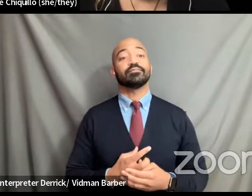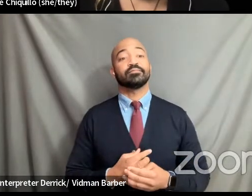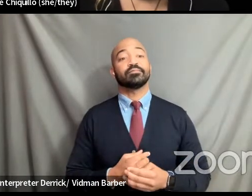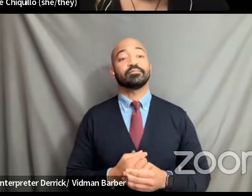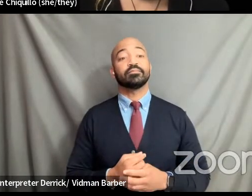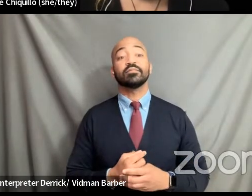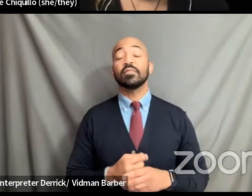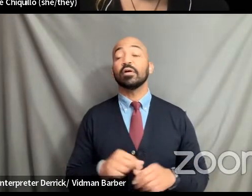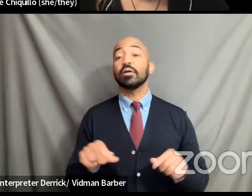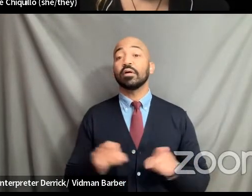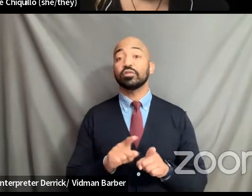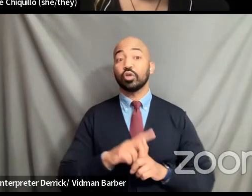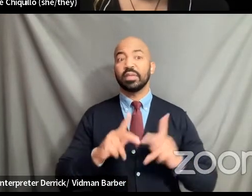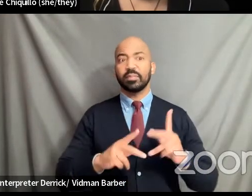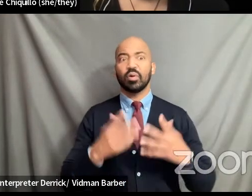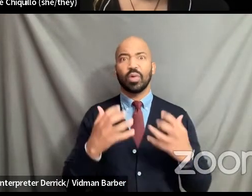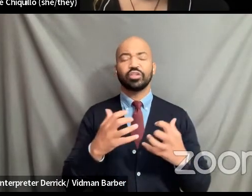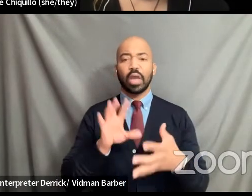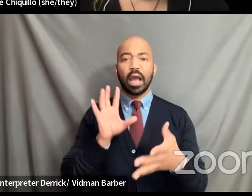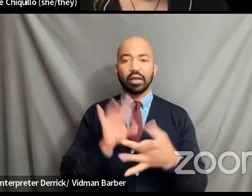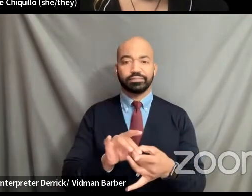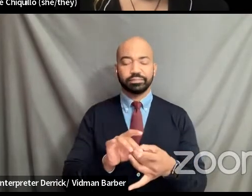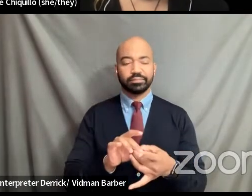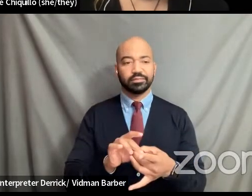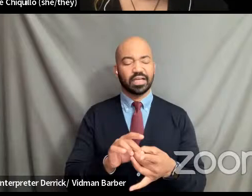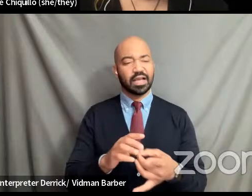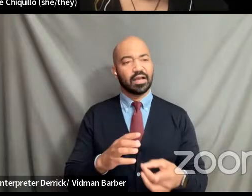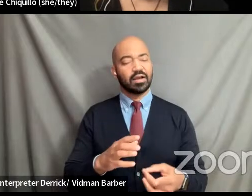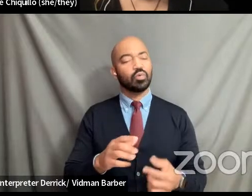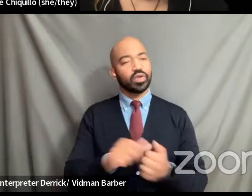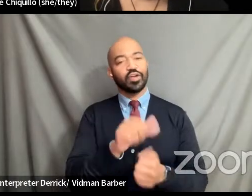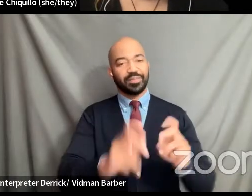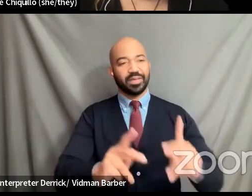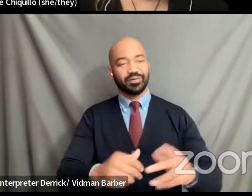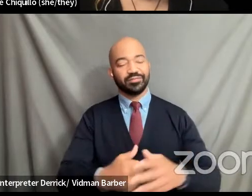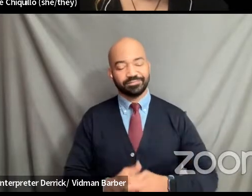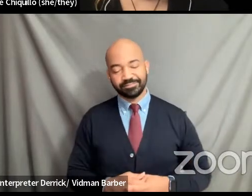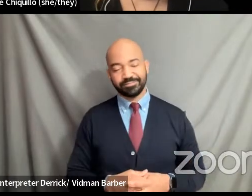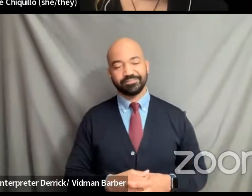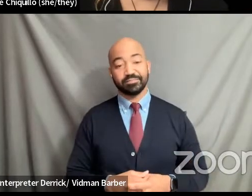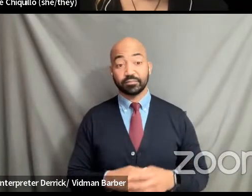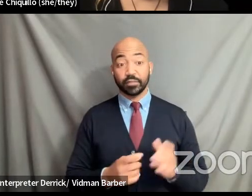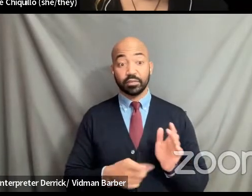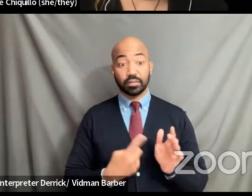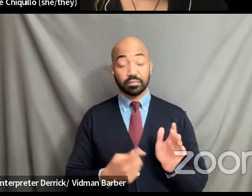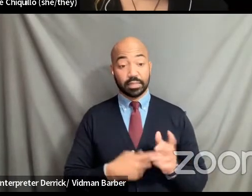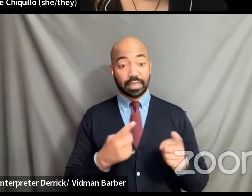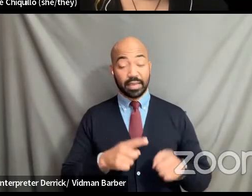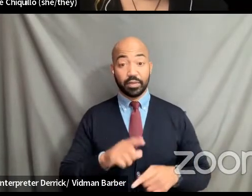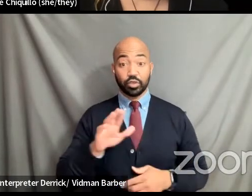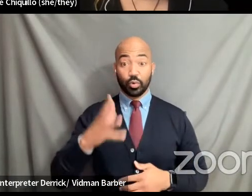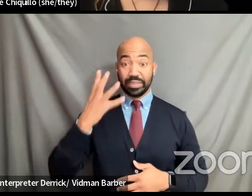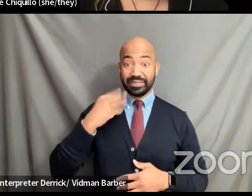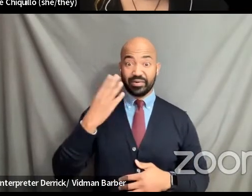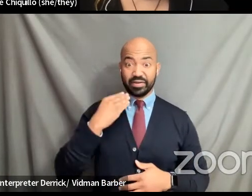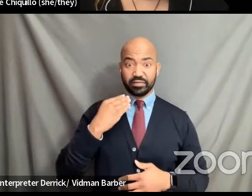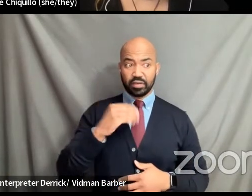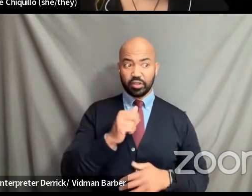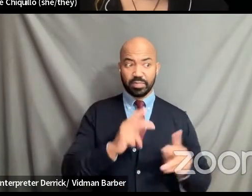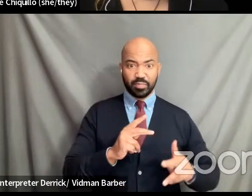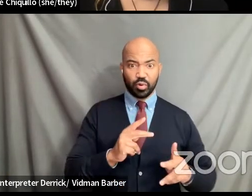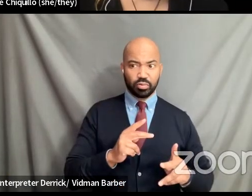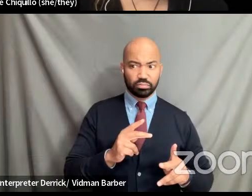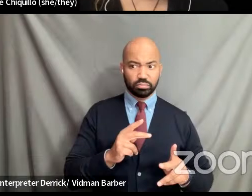to relate to other folks. And so I think that we have to remember that somebody may be experiencing the same thing that you have, but they